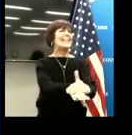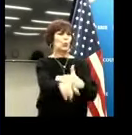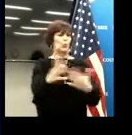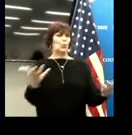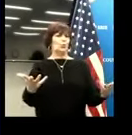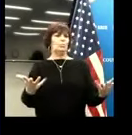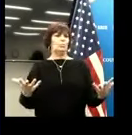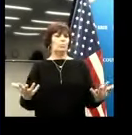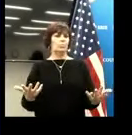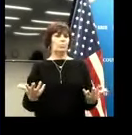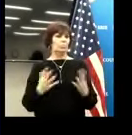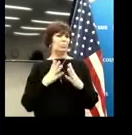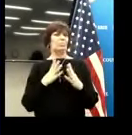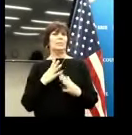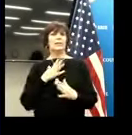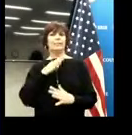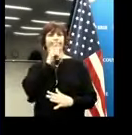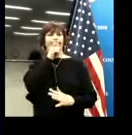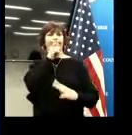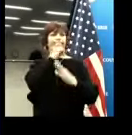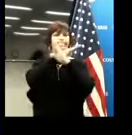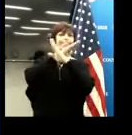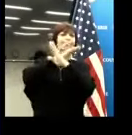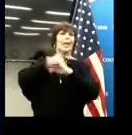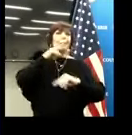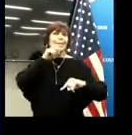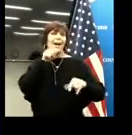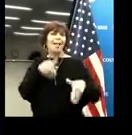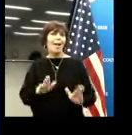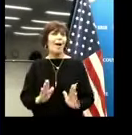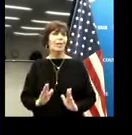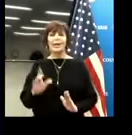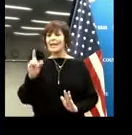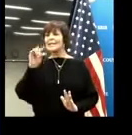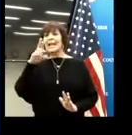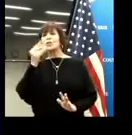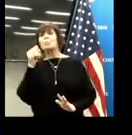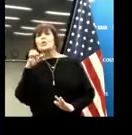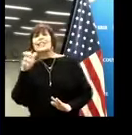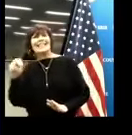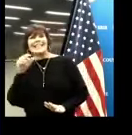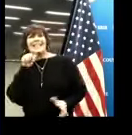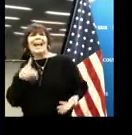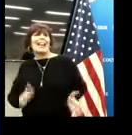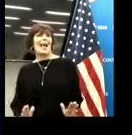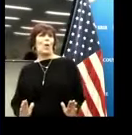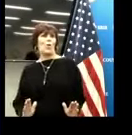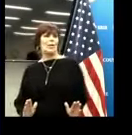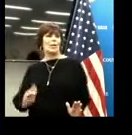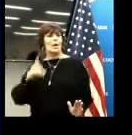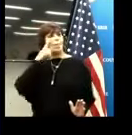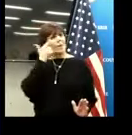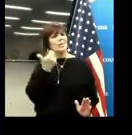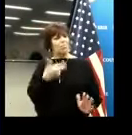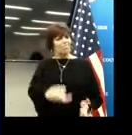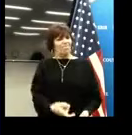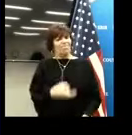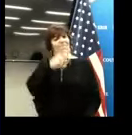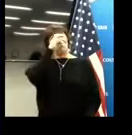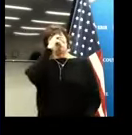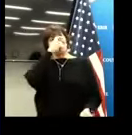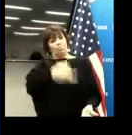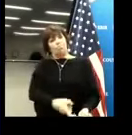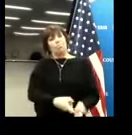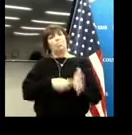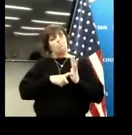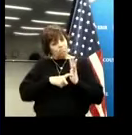sections. I can't, as county executive, I'm not allowed in. Dr. Burstein's not even allowed in because of the stringent requirements associated